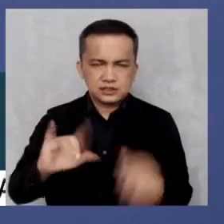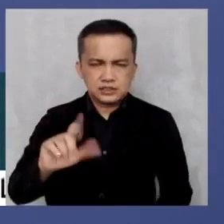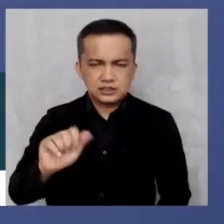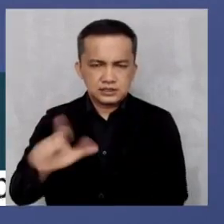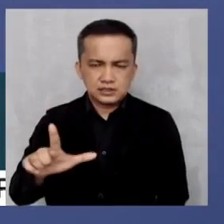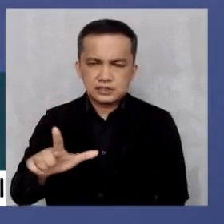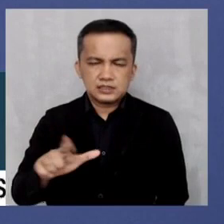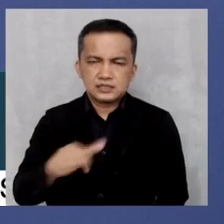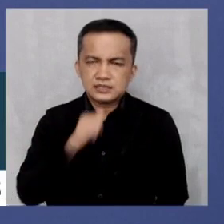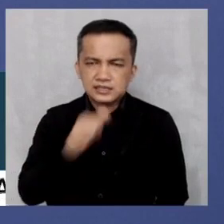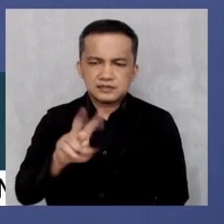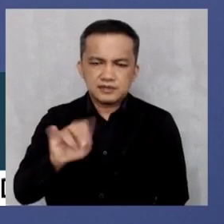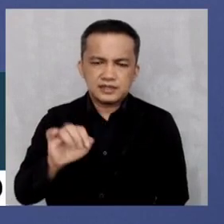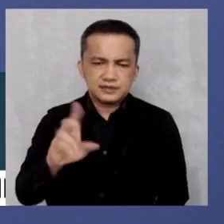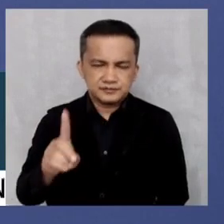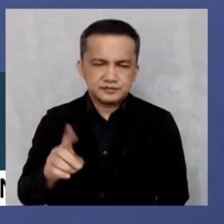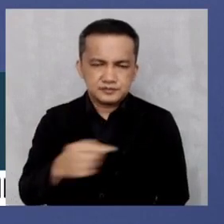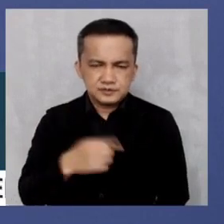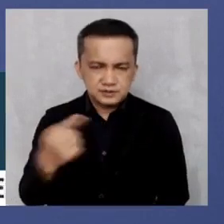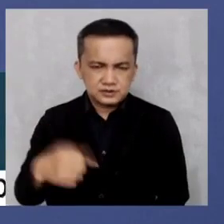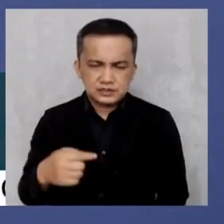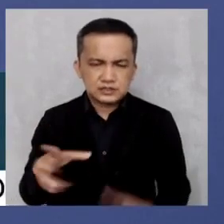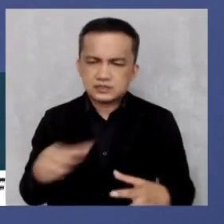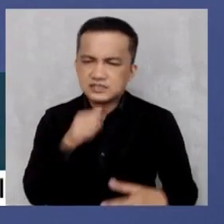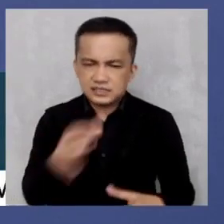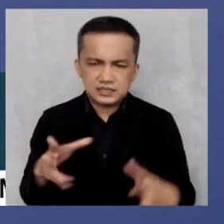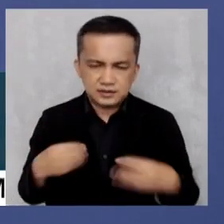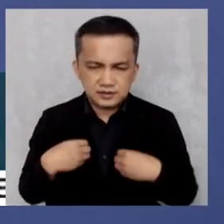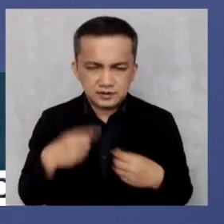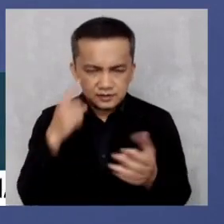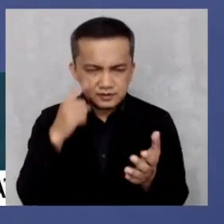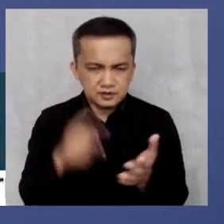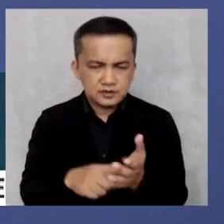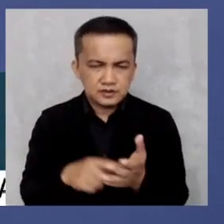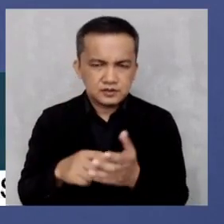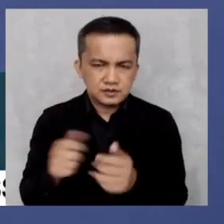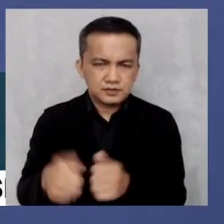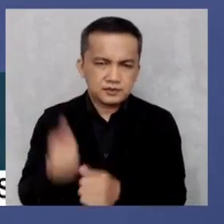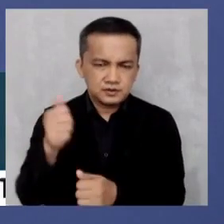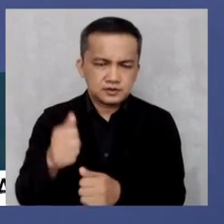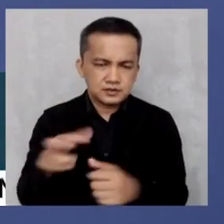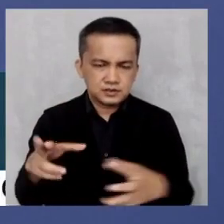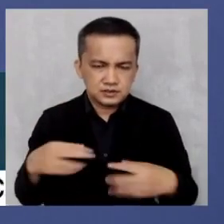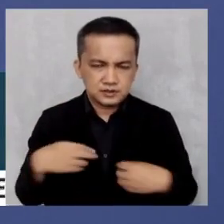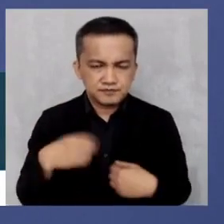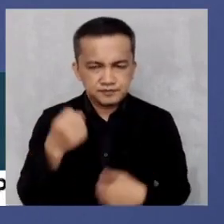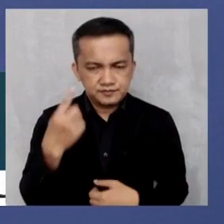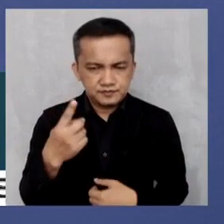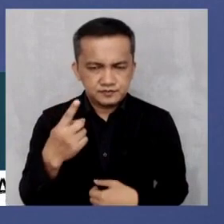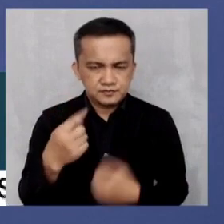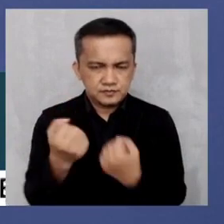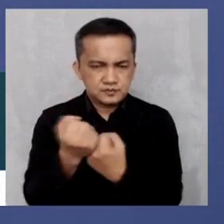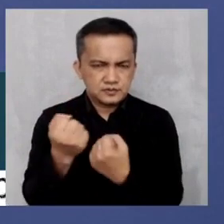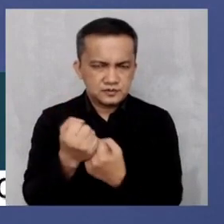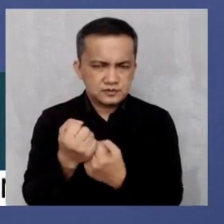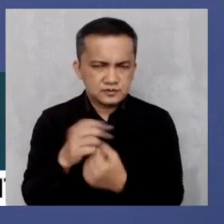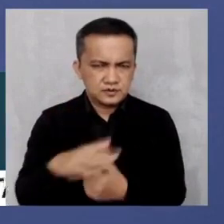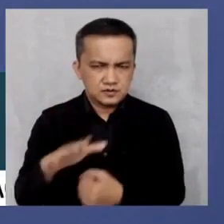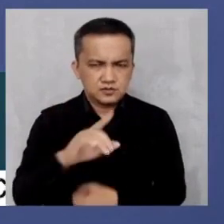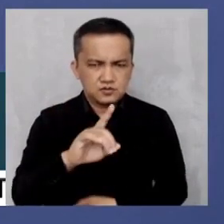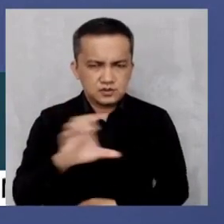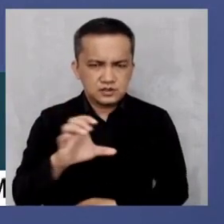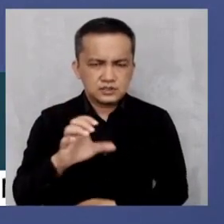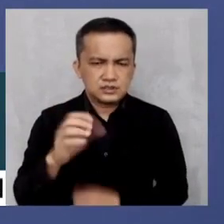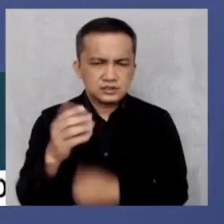invalid. China's stance of not accepting or recognizing the award has received understanding and support from over 100